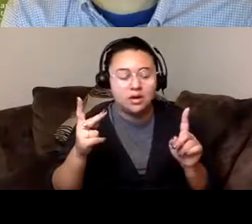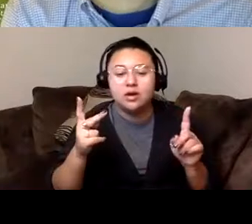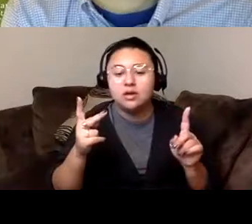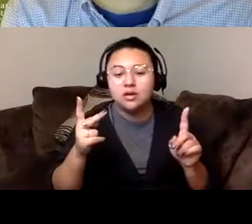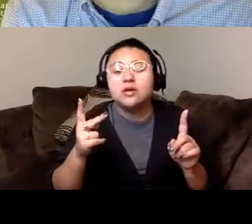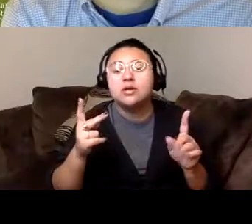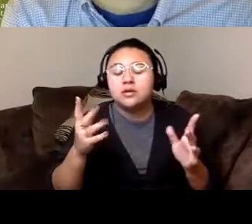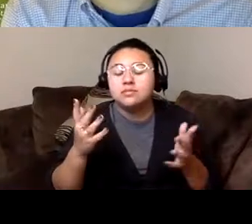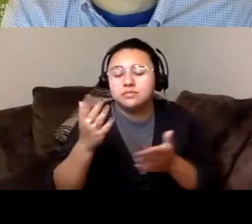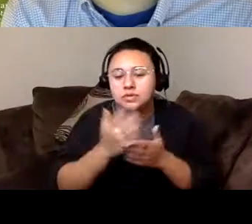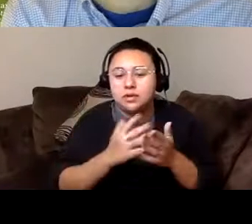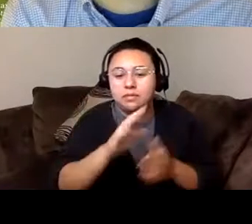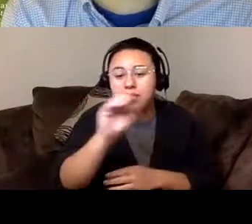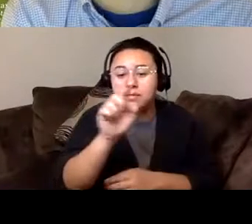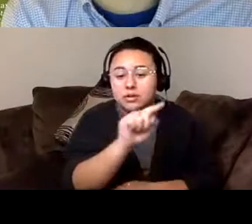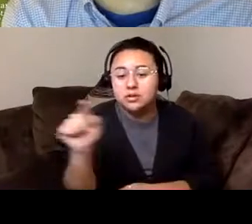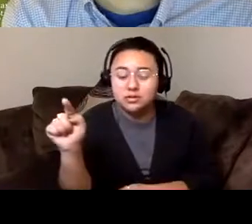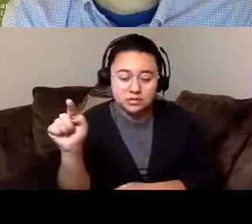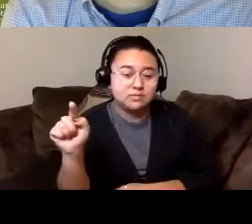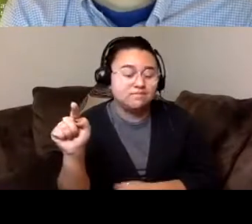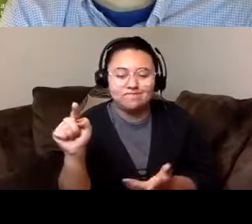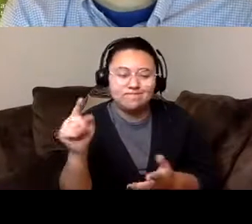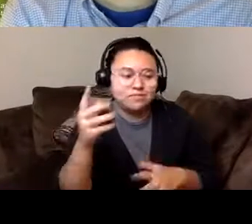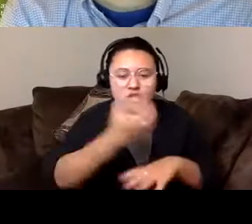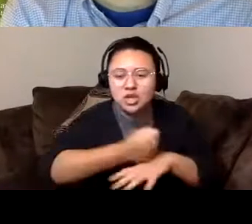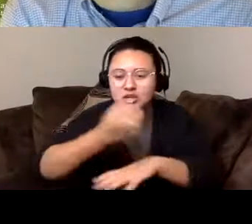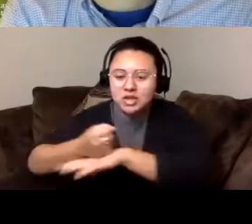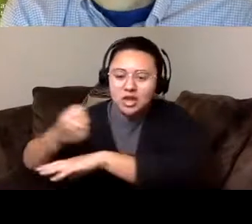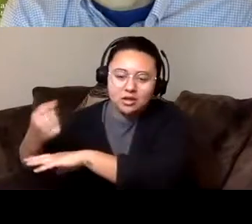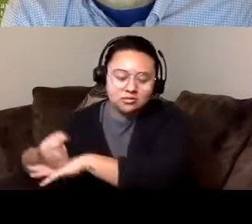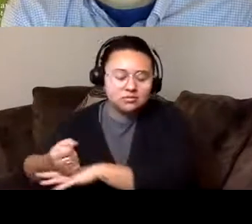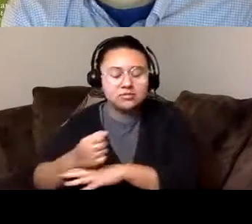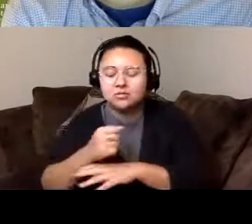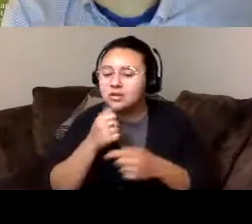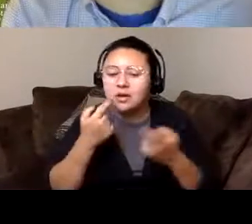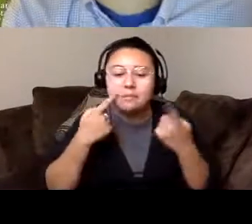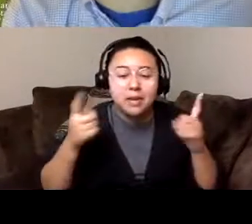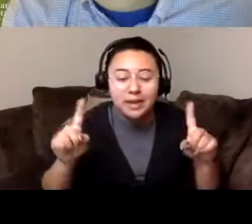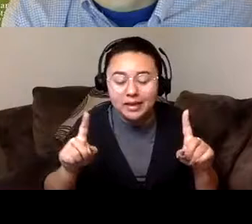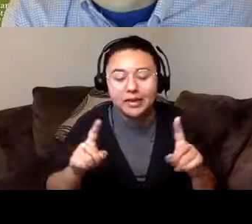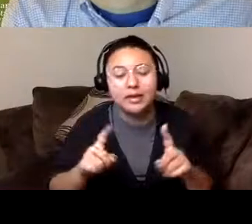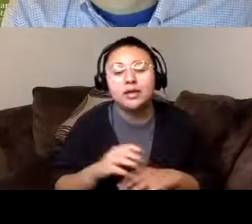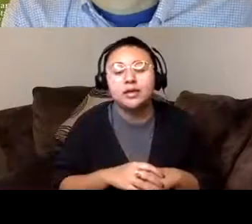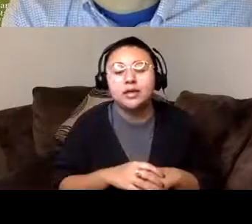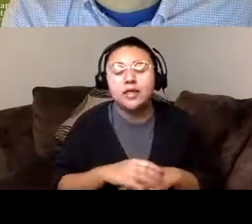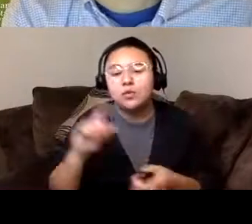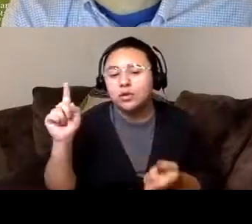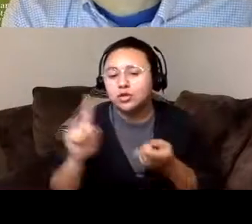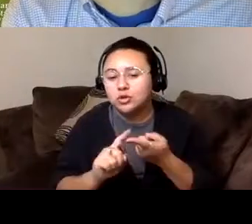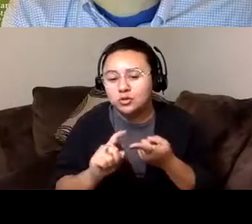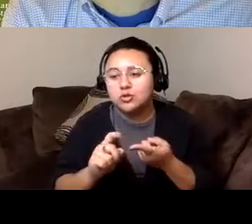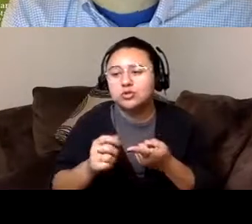companies, not making it. And then there was, you know, a big reduction of trips